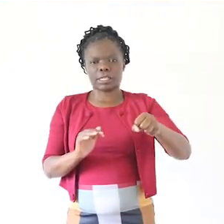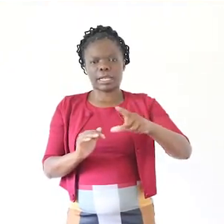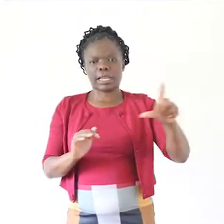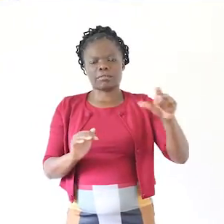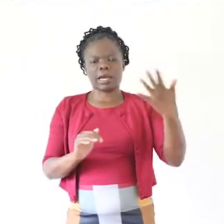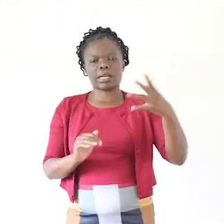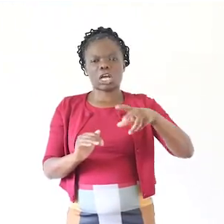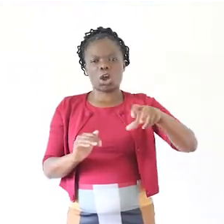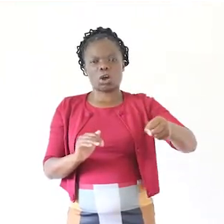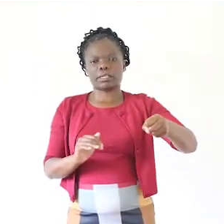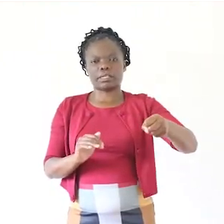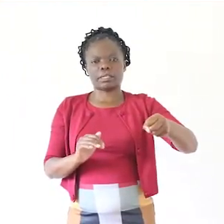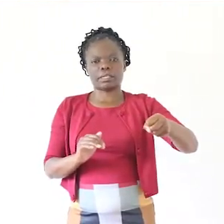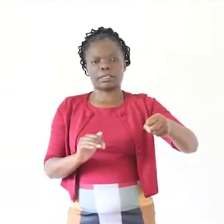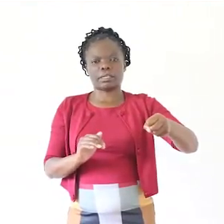It's well mixed.